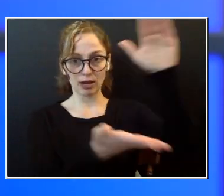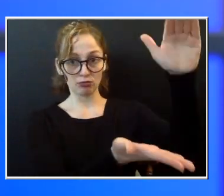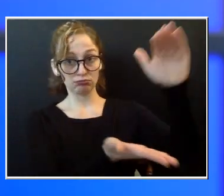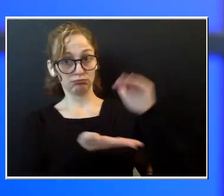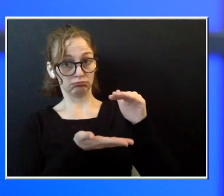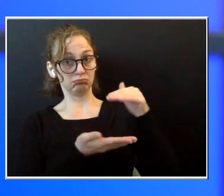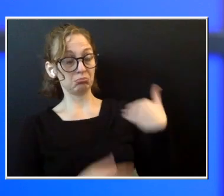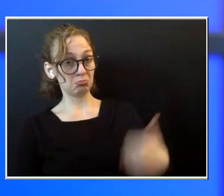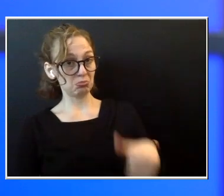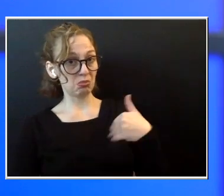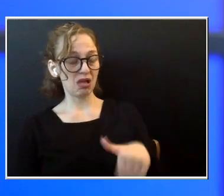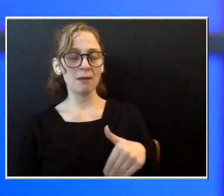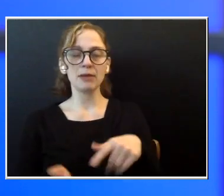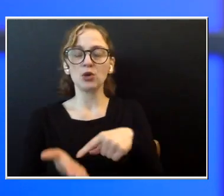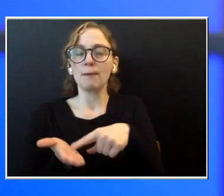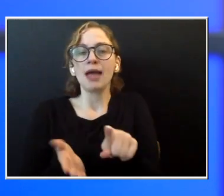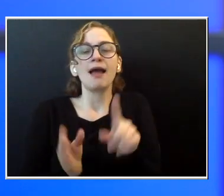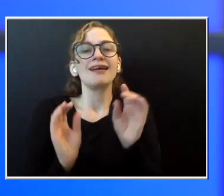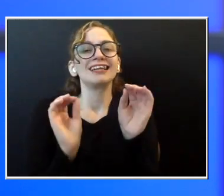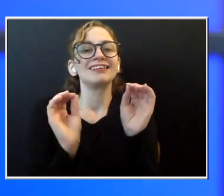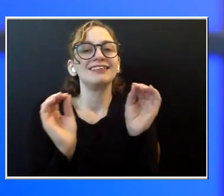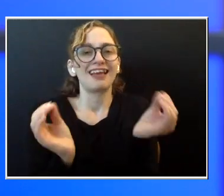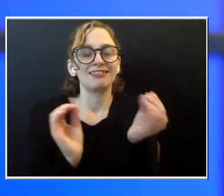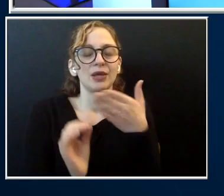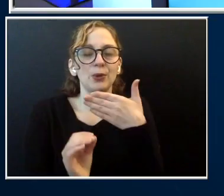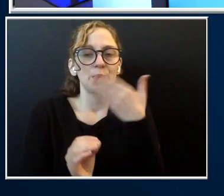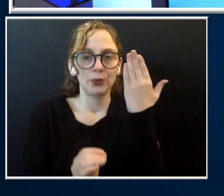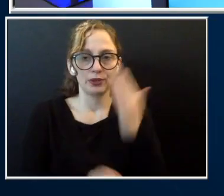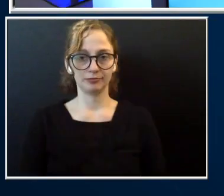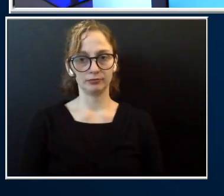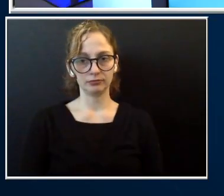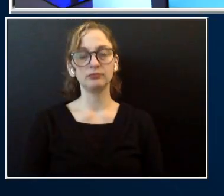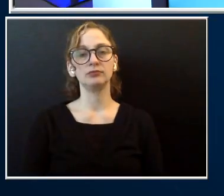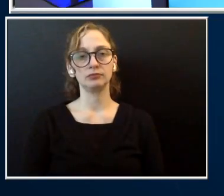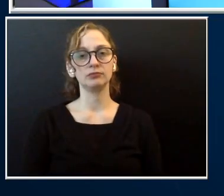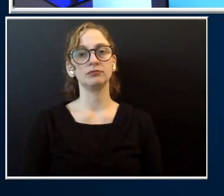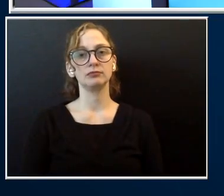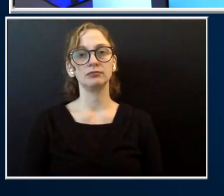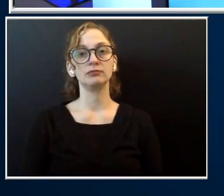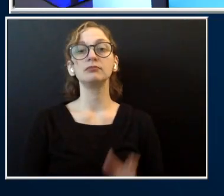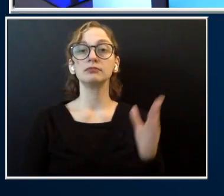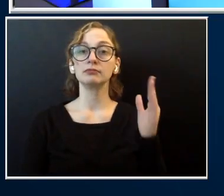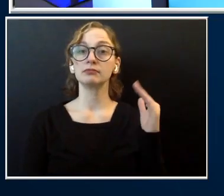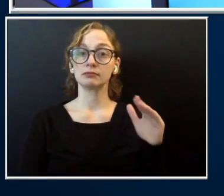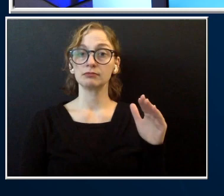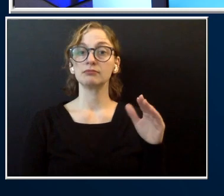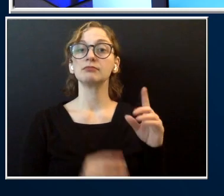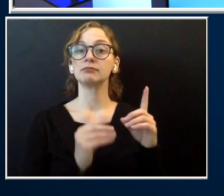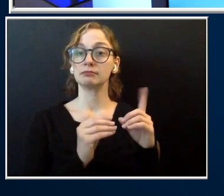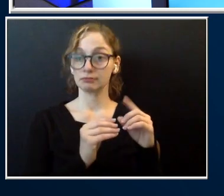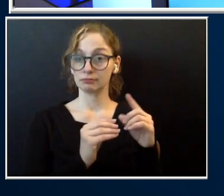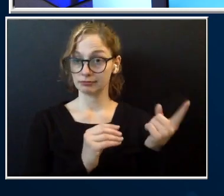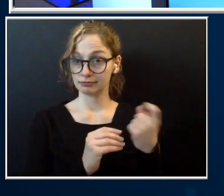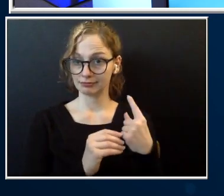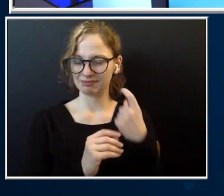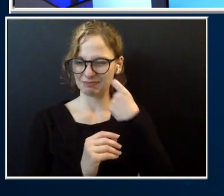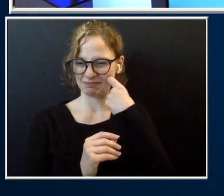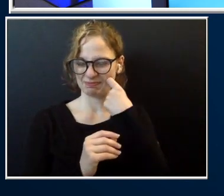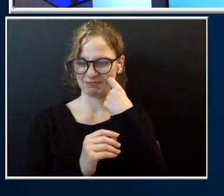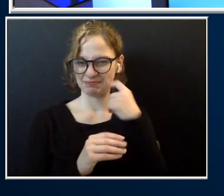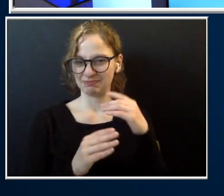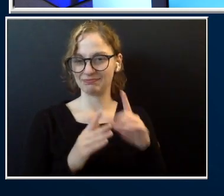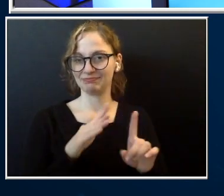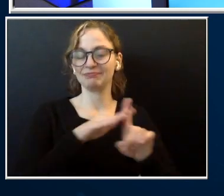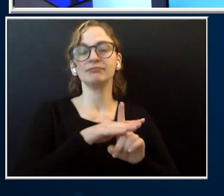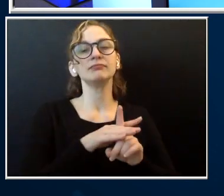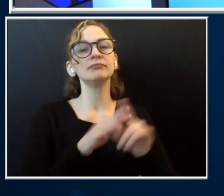you're not on the hook for any costs of that. Another question that just came in is, what if more people want